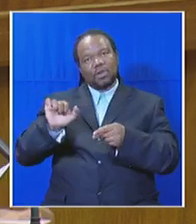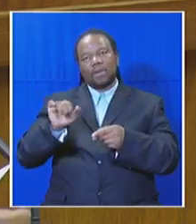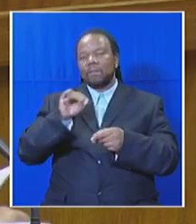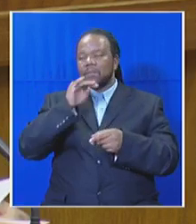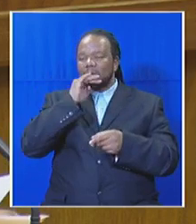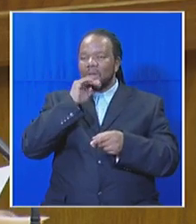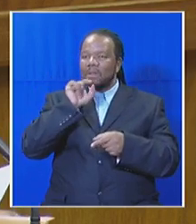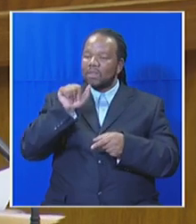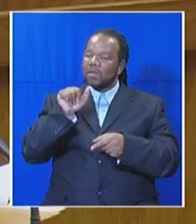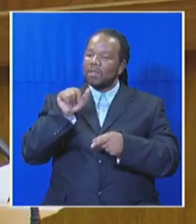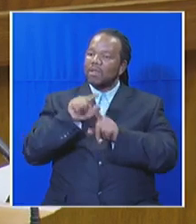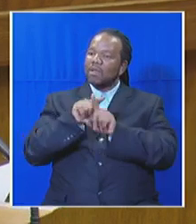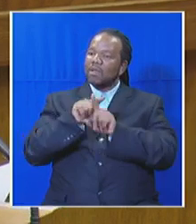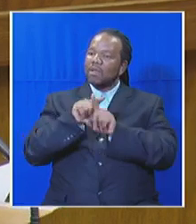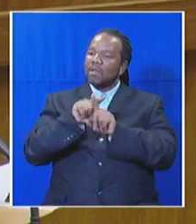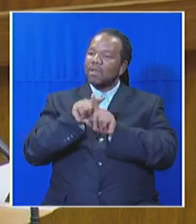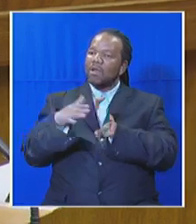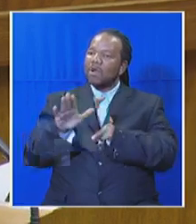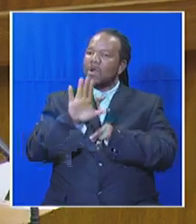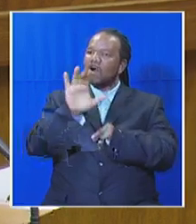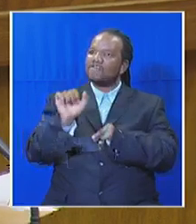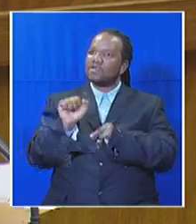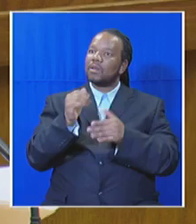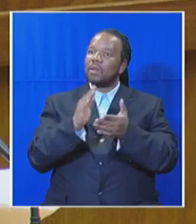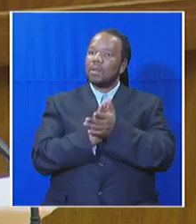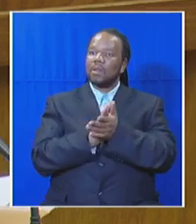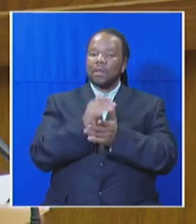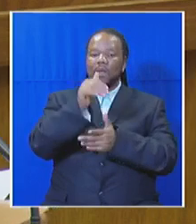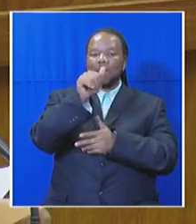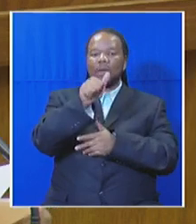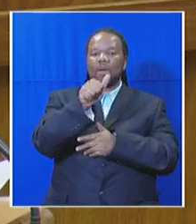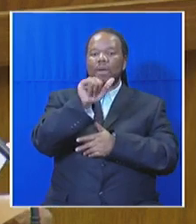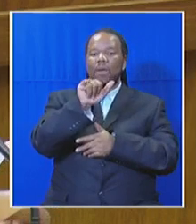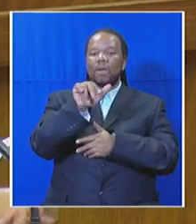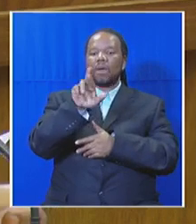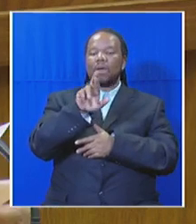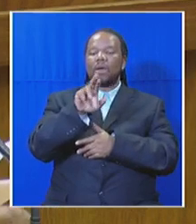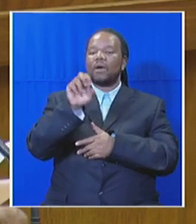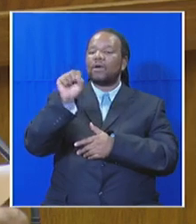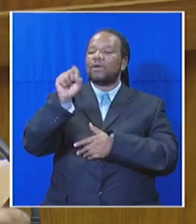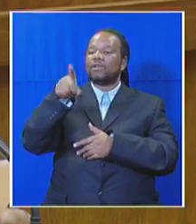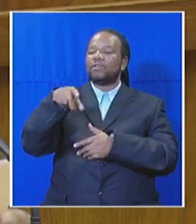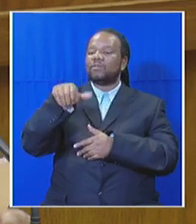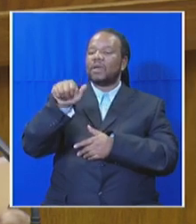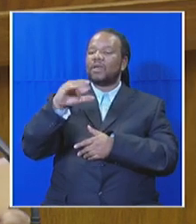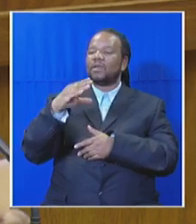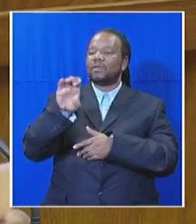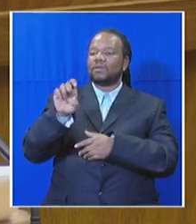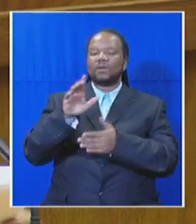unification of the African airspace, the implementation of the Grand Inga Dam